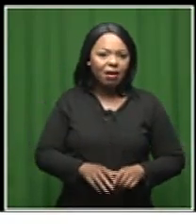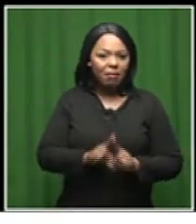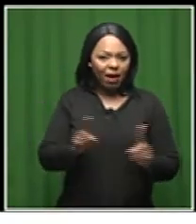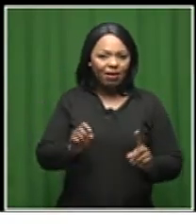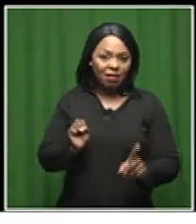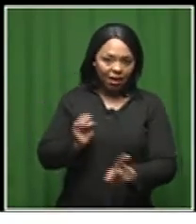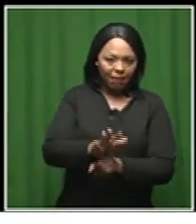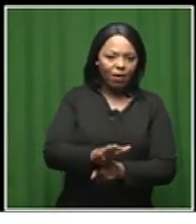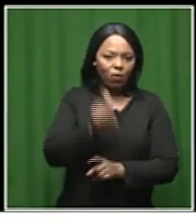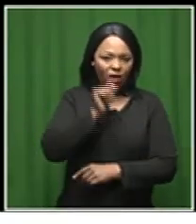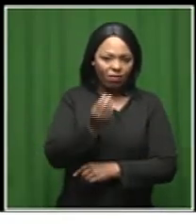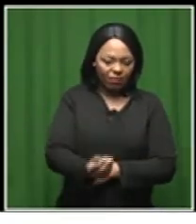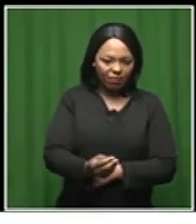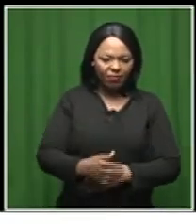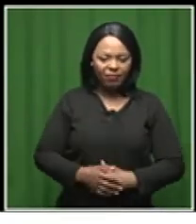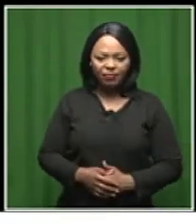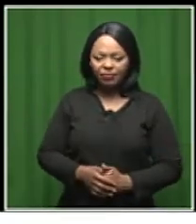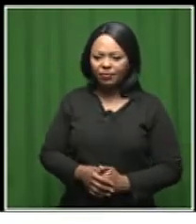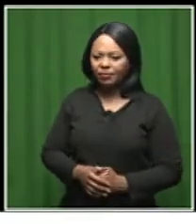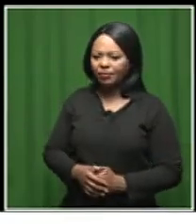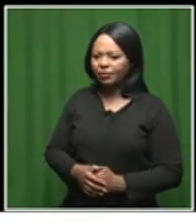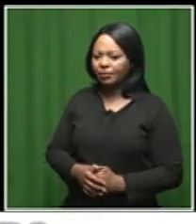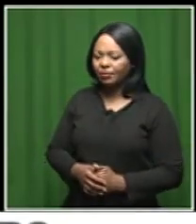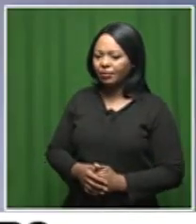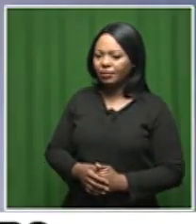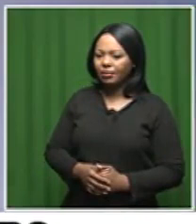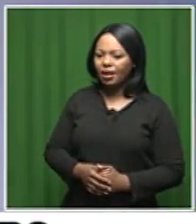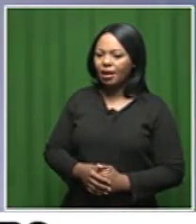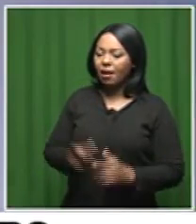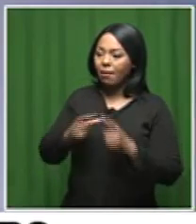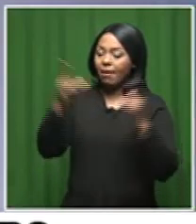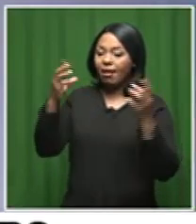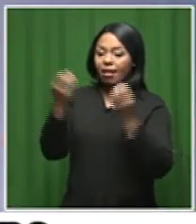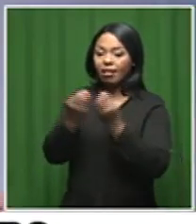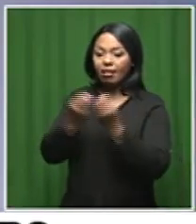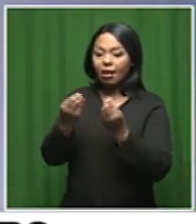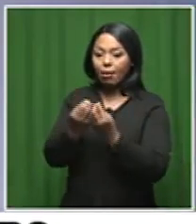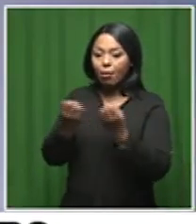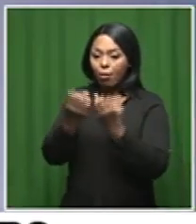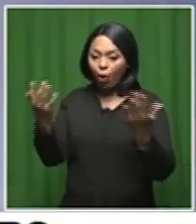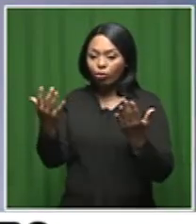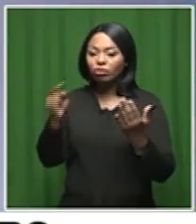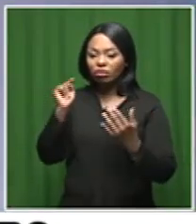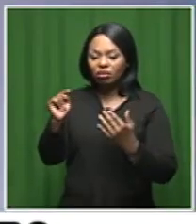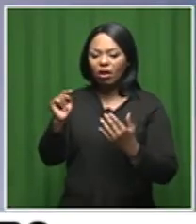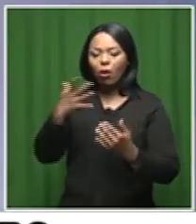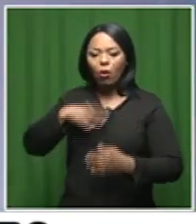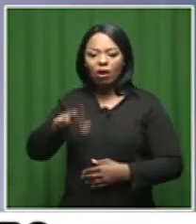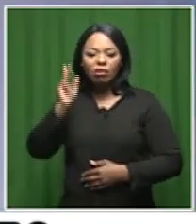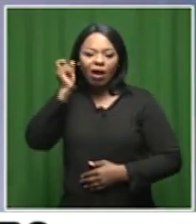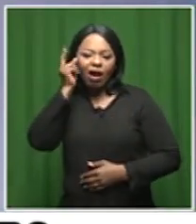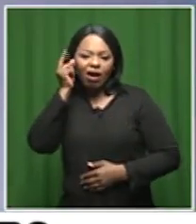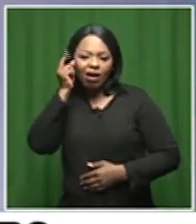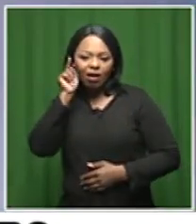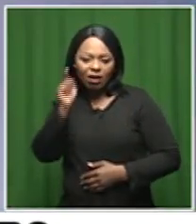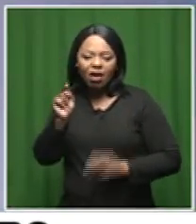Now, the big thing that a lot of people will, speak out against or really want to highlight with regards